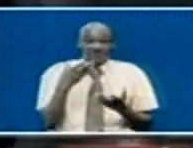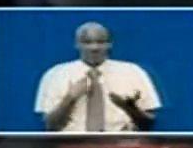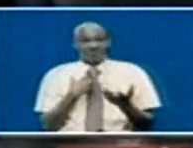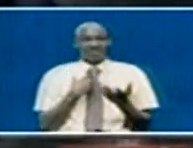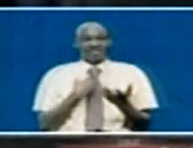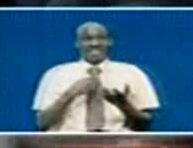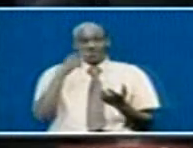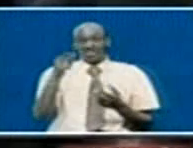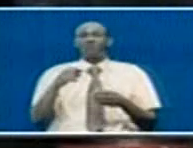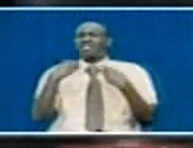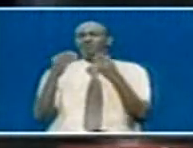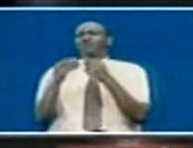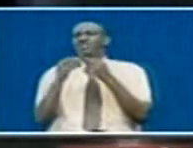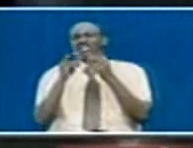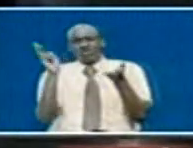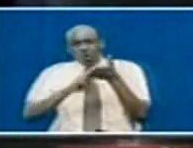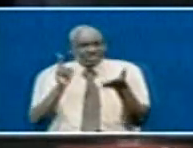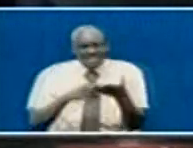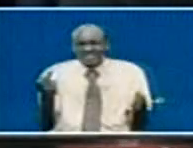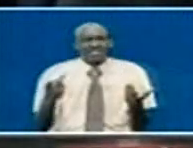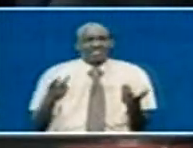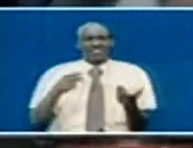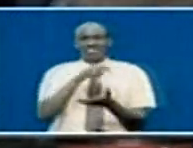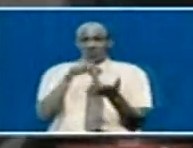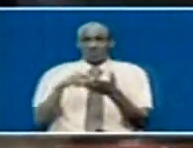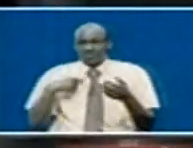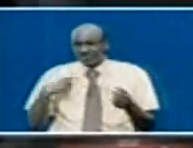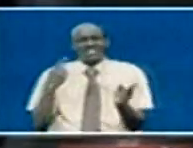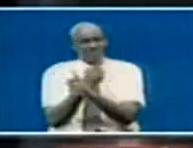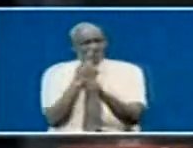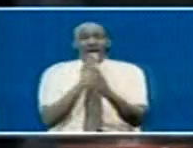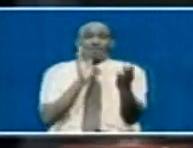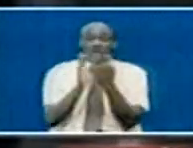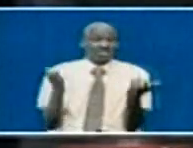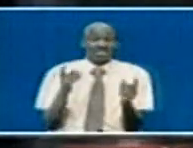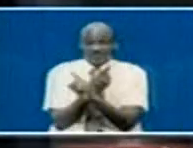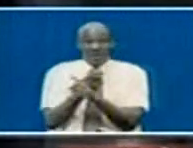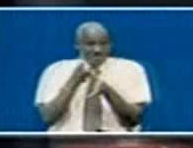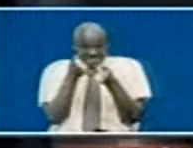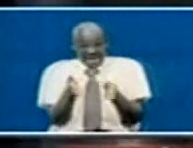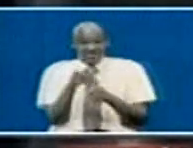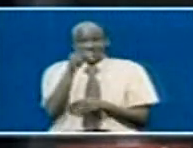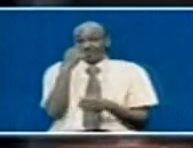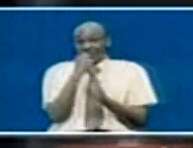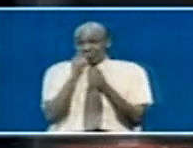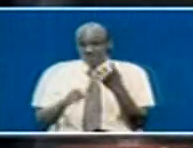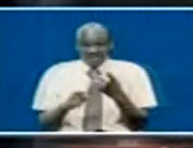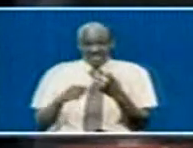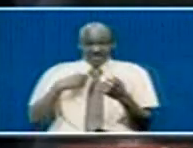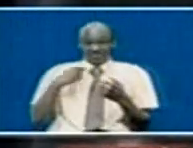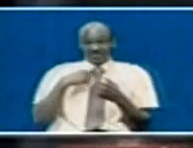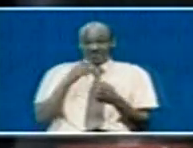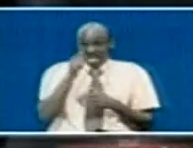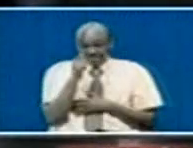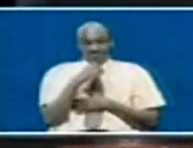that was distributing resources, distributing ideological approaches and all that. Now they have restructured